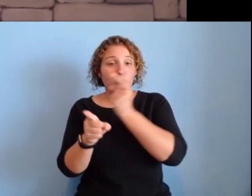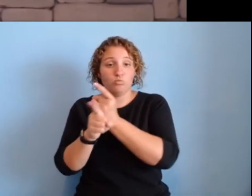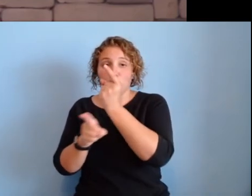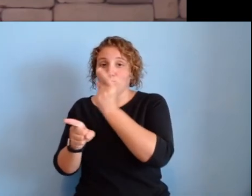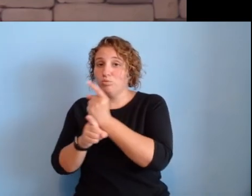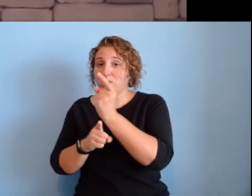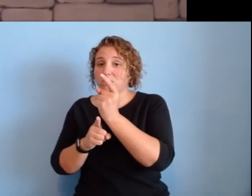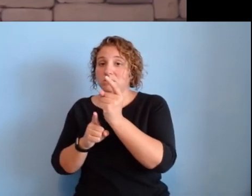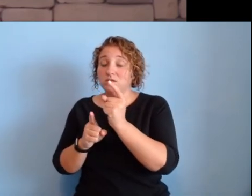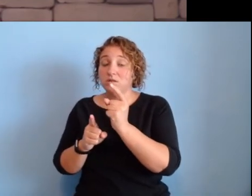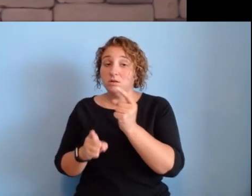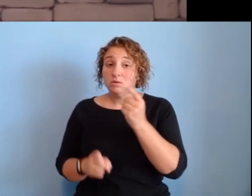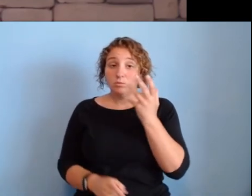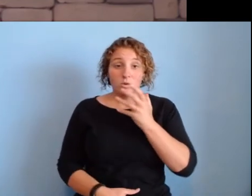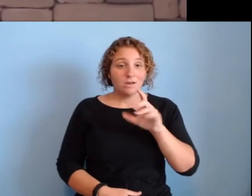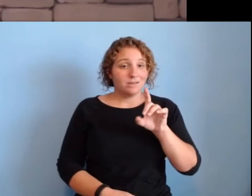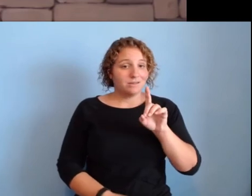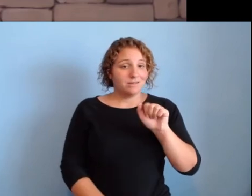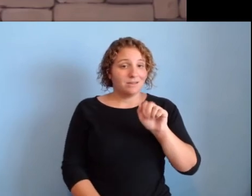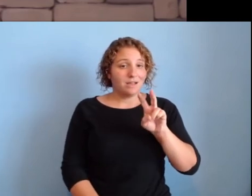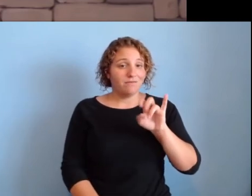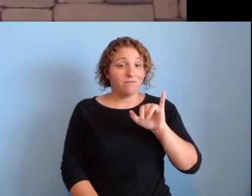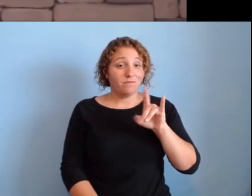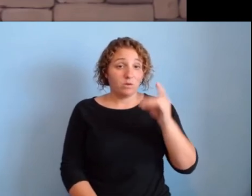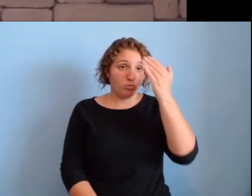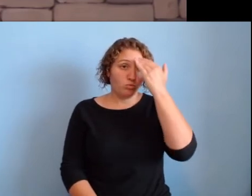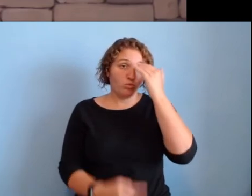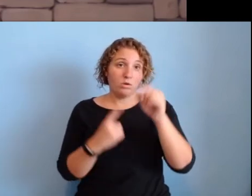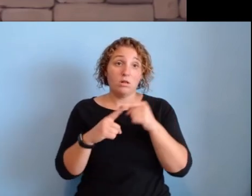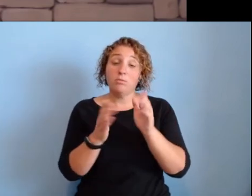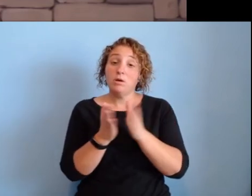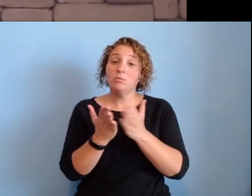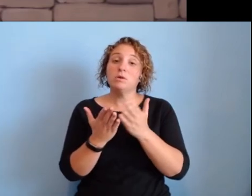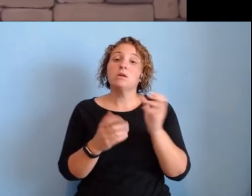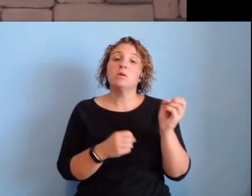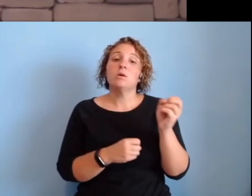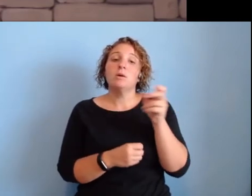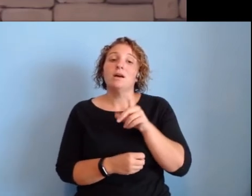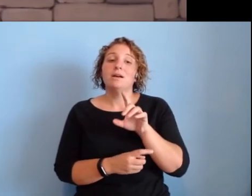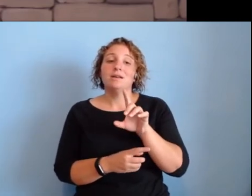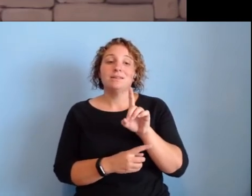Daniel knows. I mean, David knows about it. Interesting. On your way back, stop at Daniel 12.